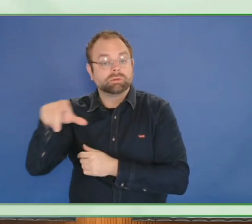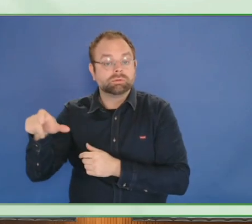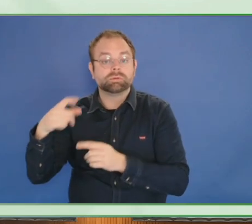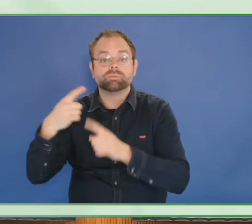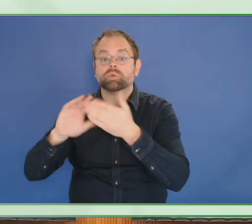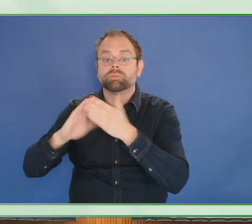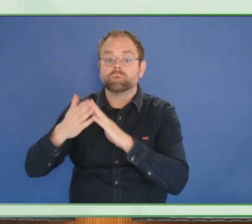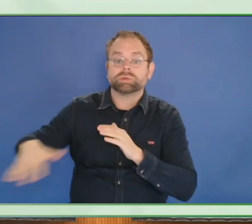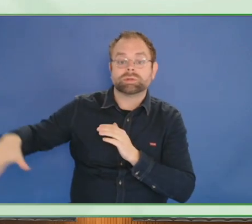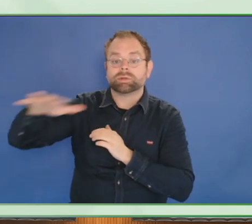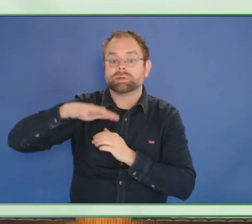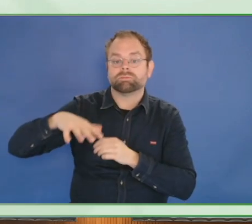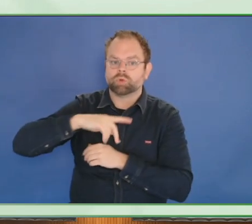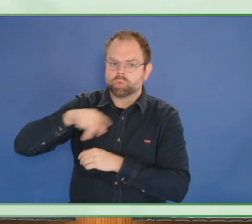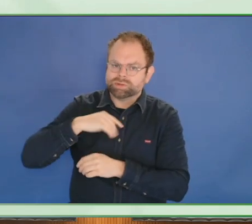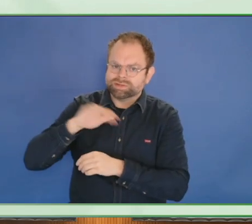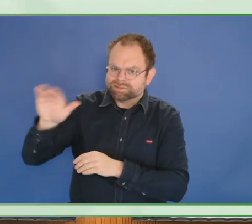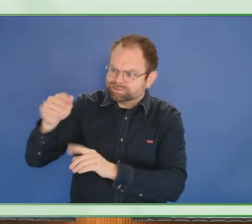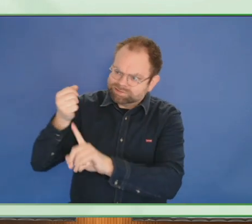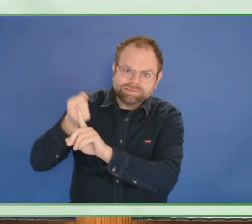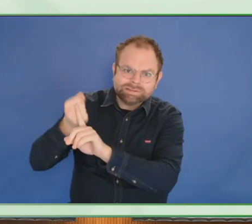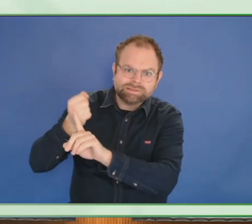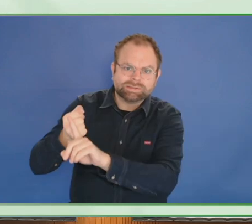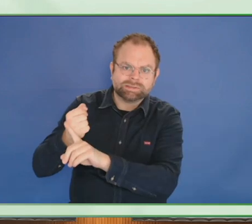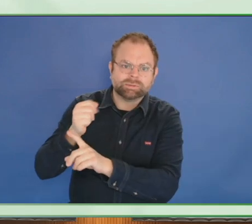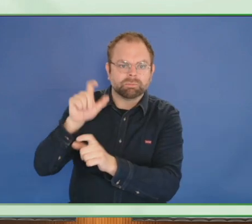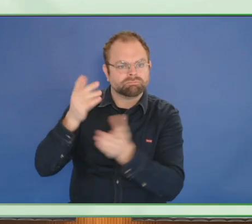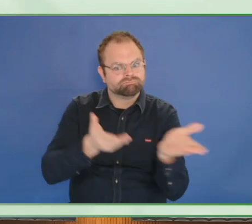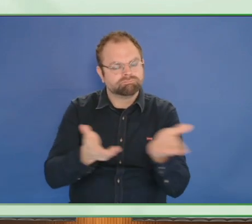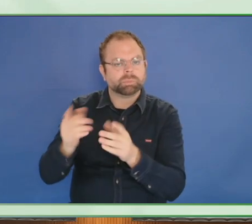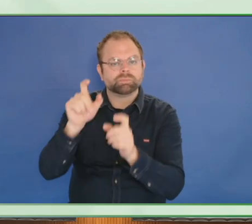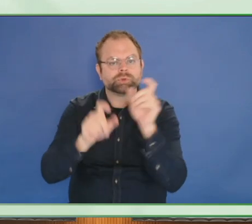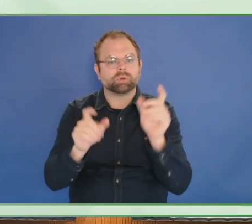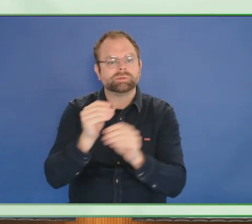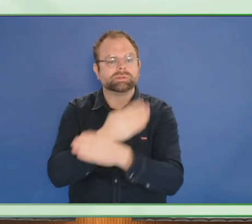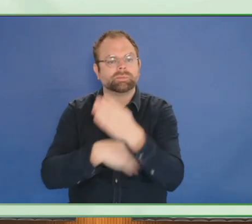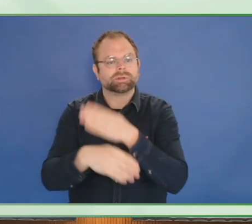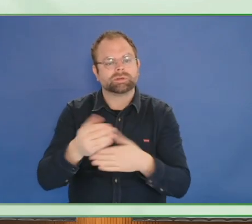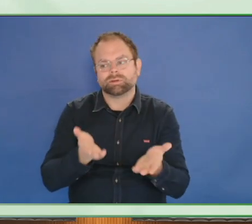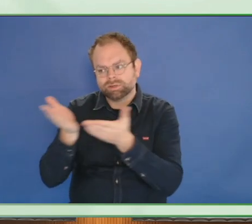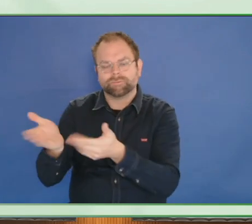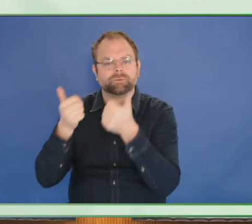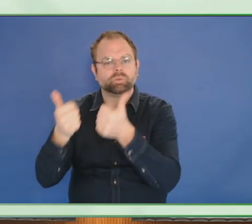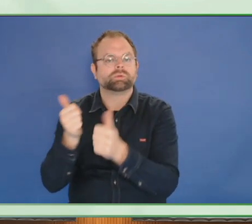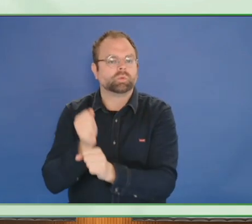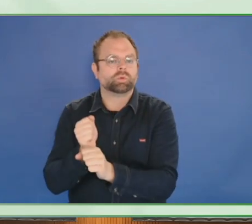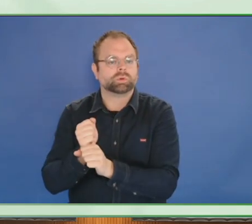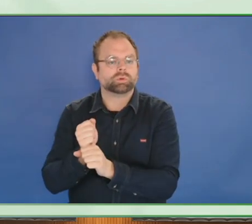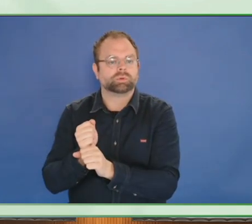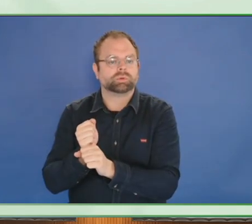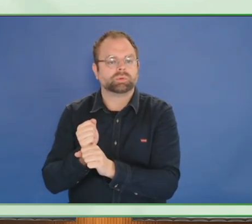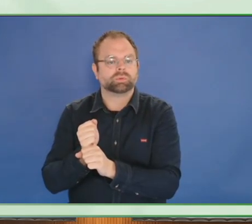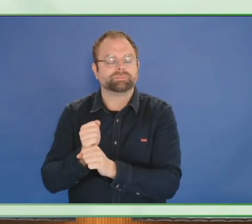social businesses that financially support disability community-based centers while creating accessible training spaces